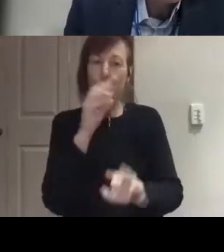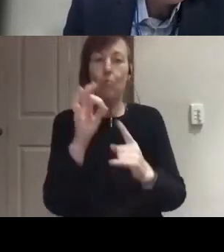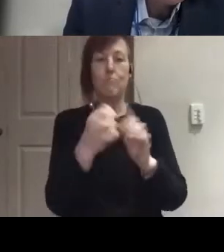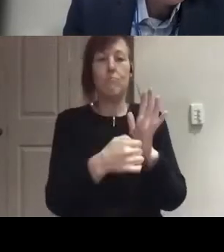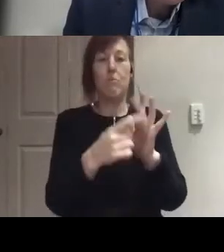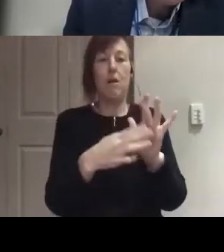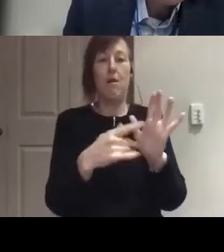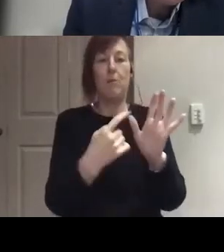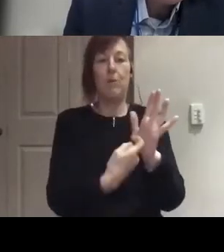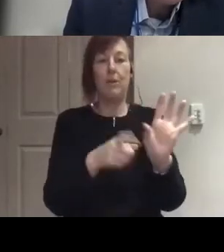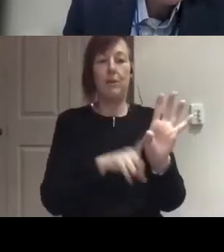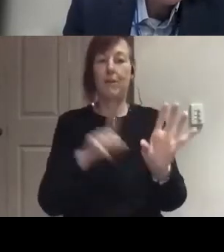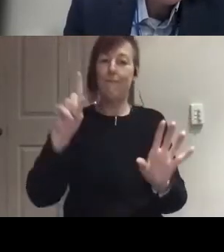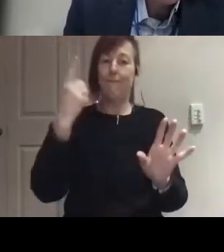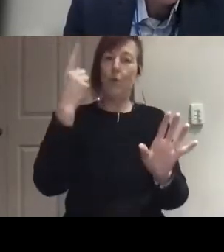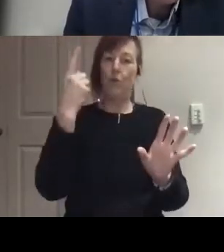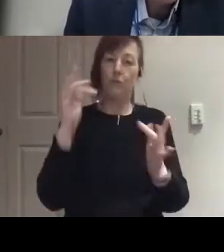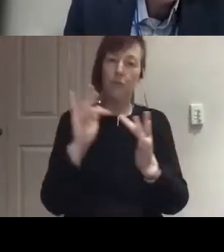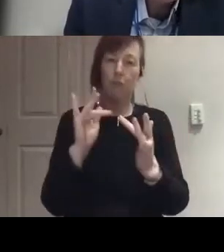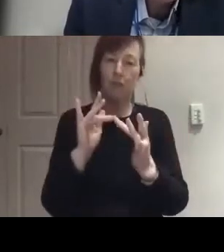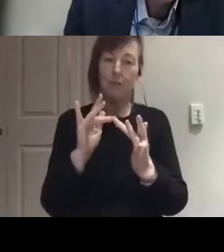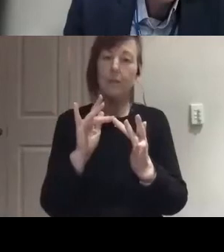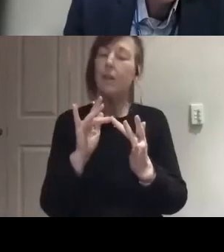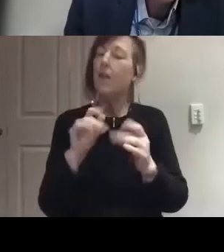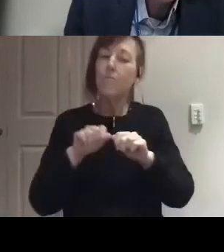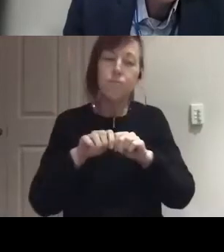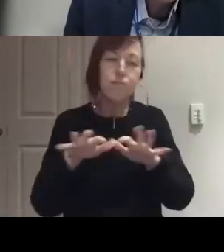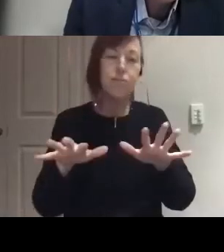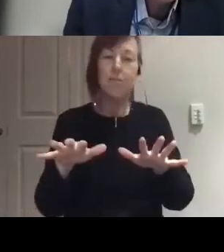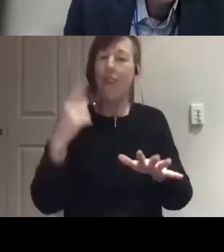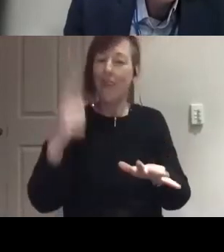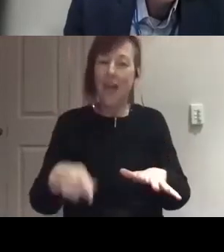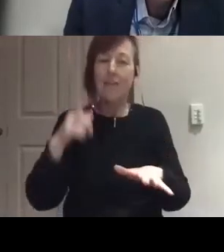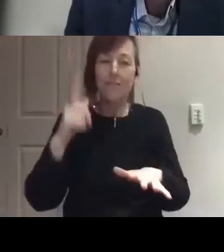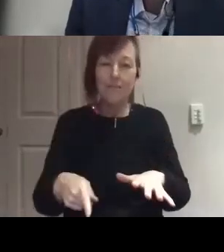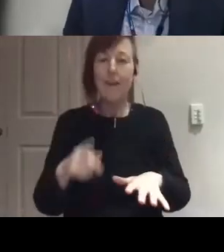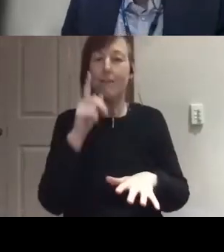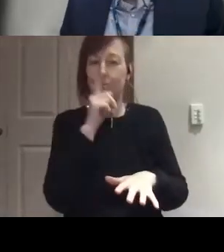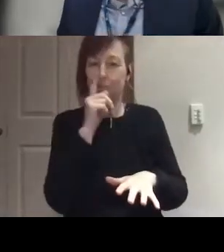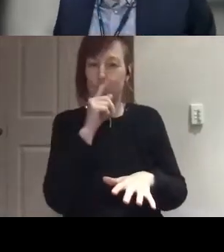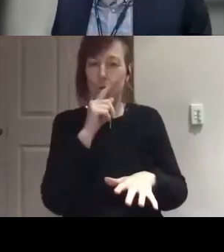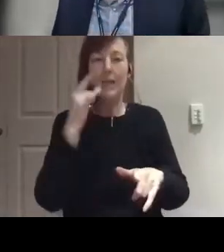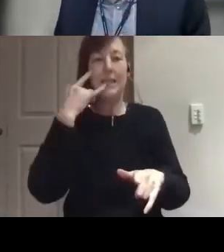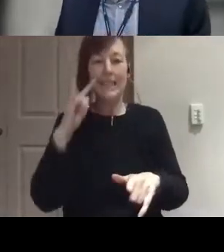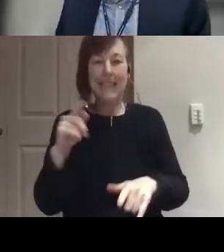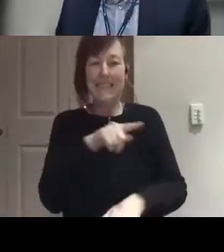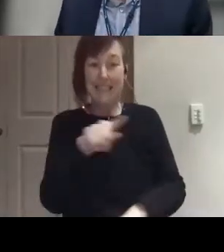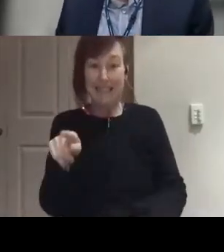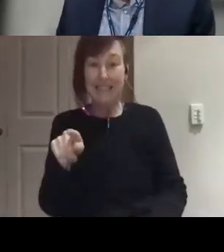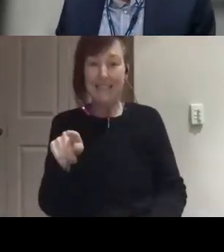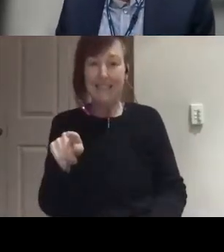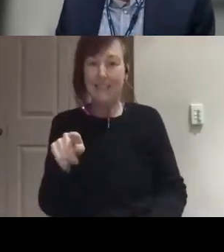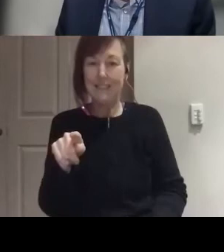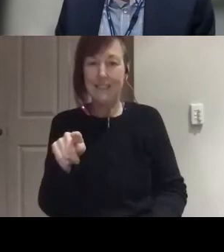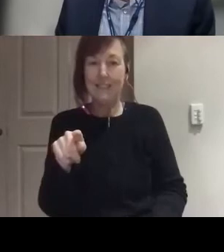some of the work of messaging and testing, etc., organizing that group has been centralized through a